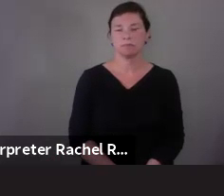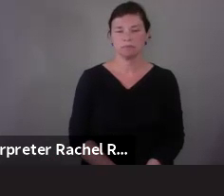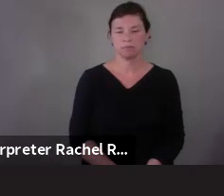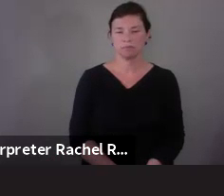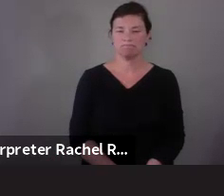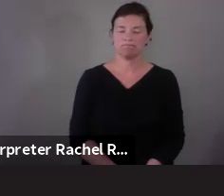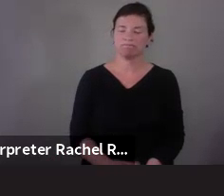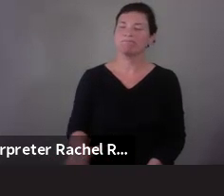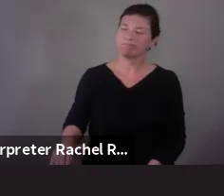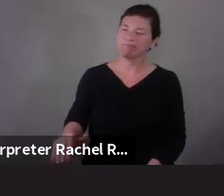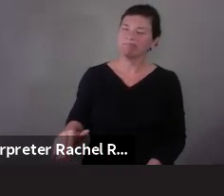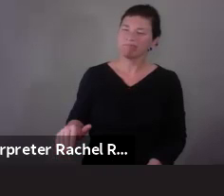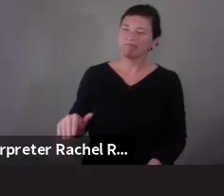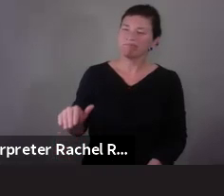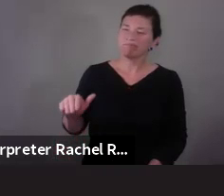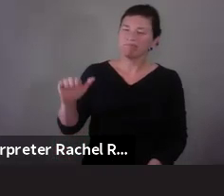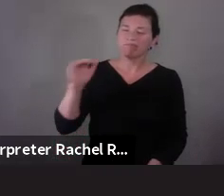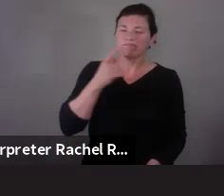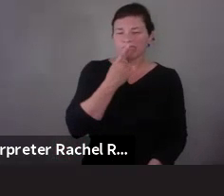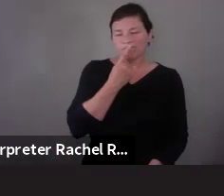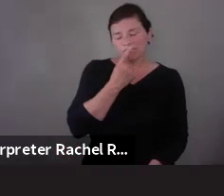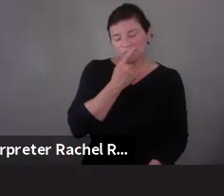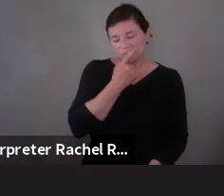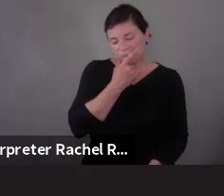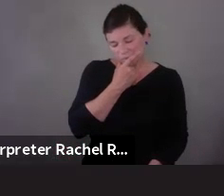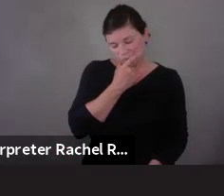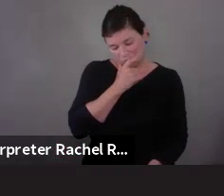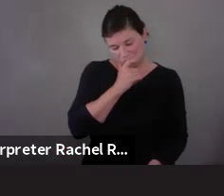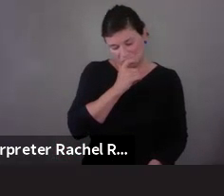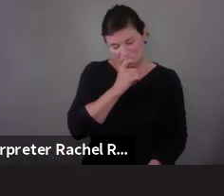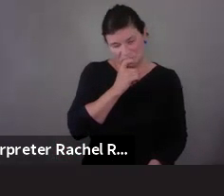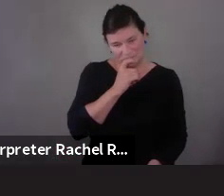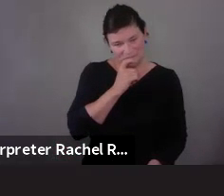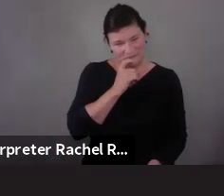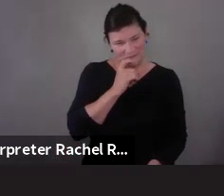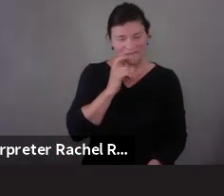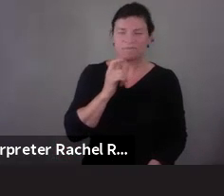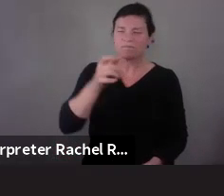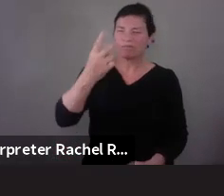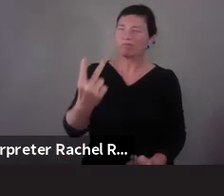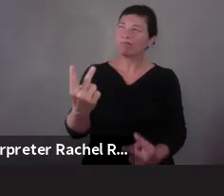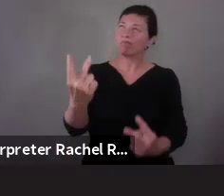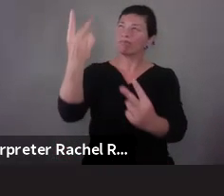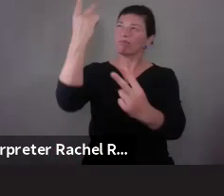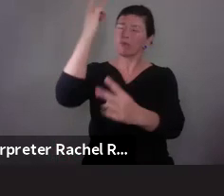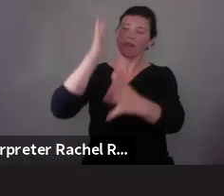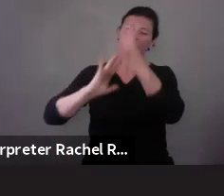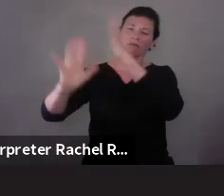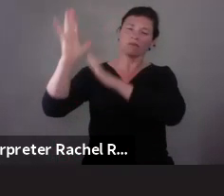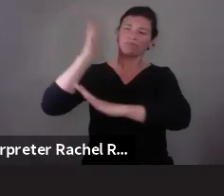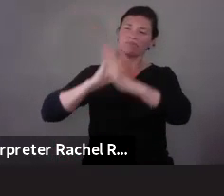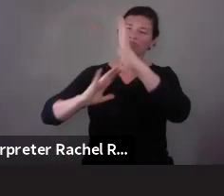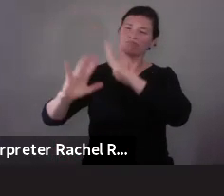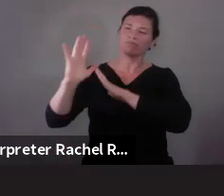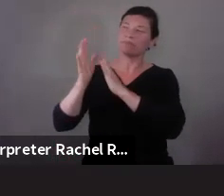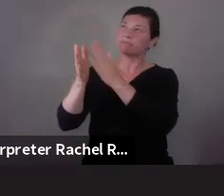Really been consistently from as far back as I can remember. I prayed